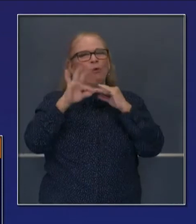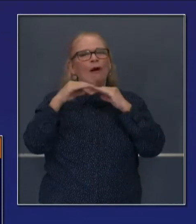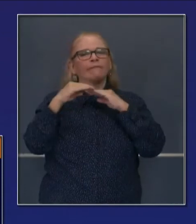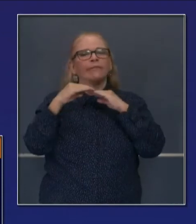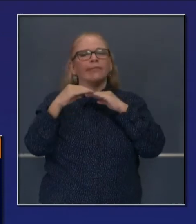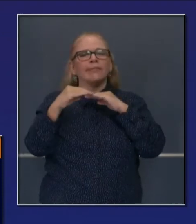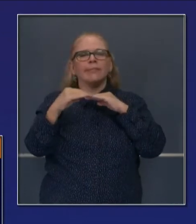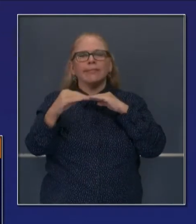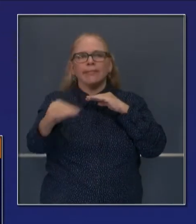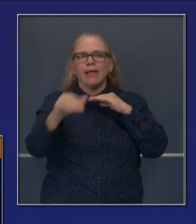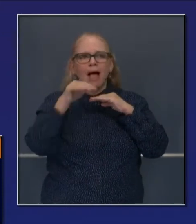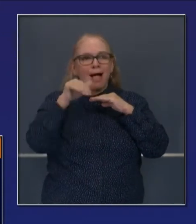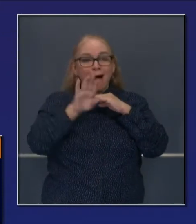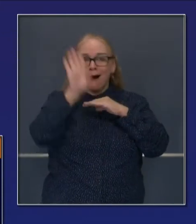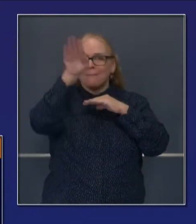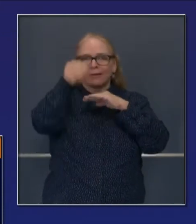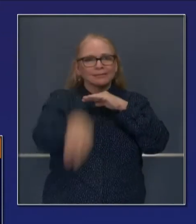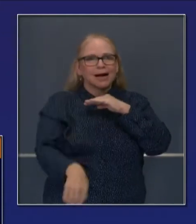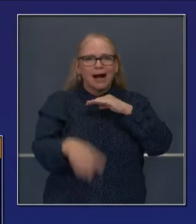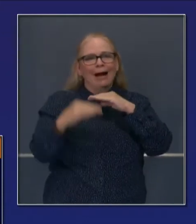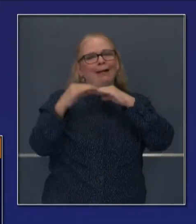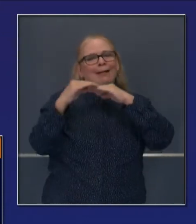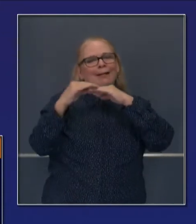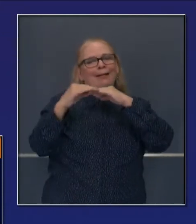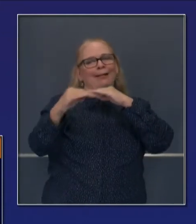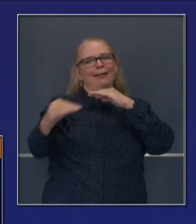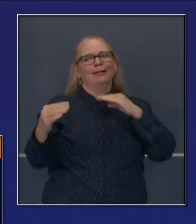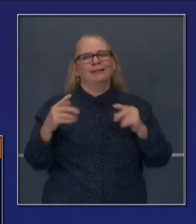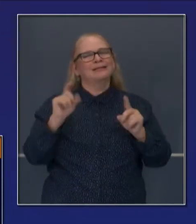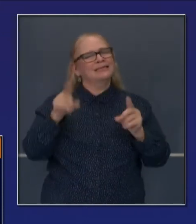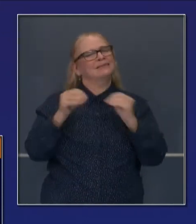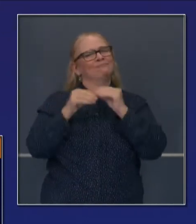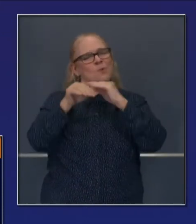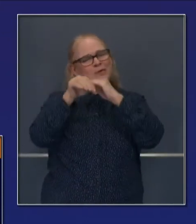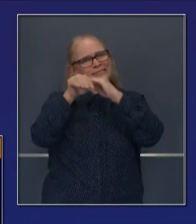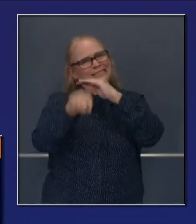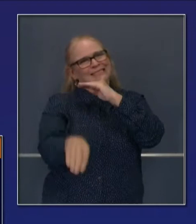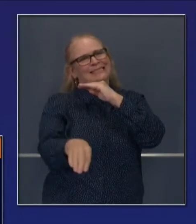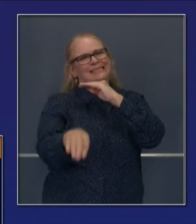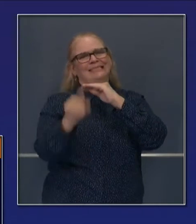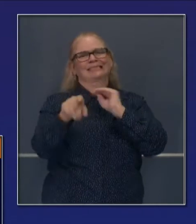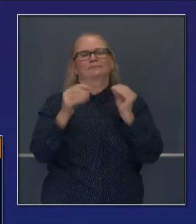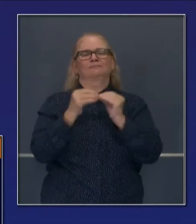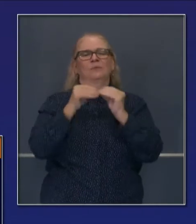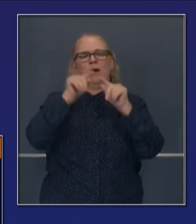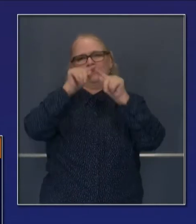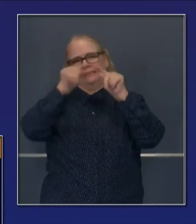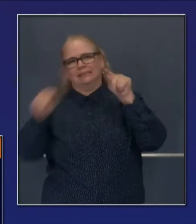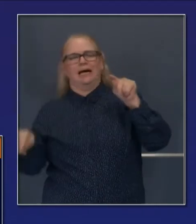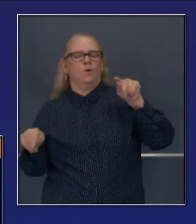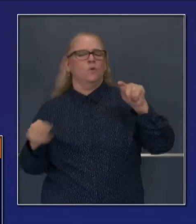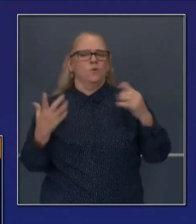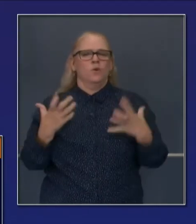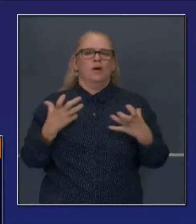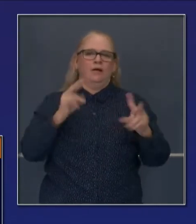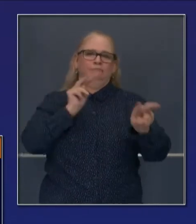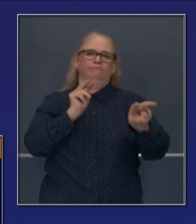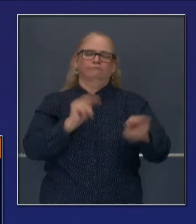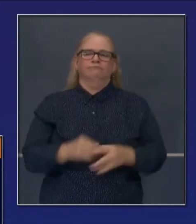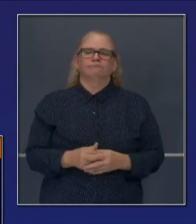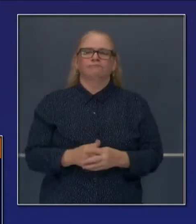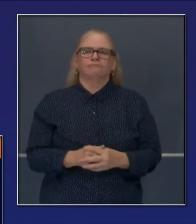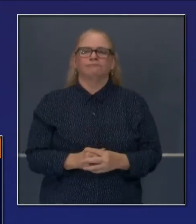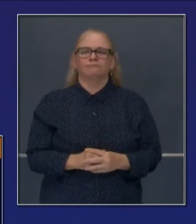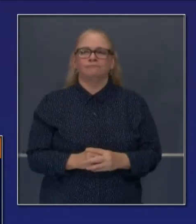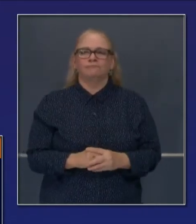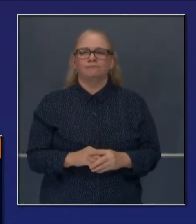in the rate of decrease in total number of cases. And again, we're seeing increases in at